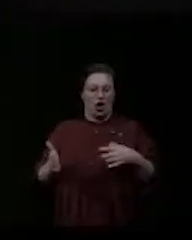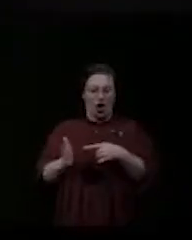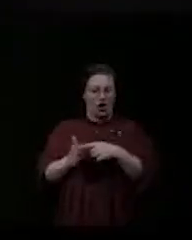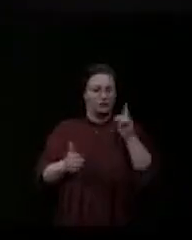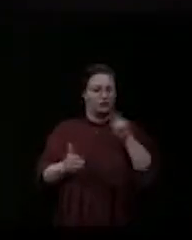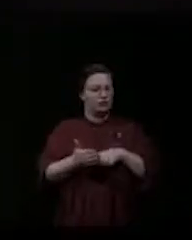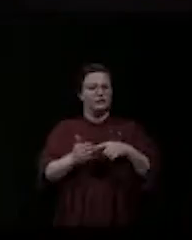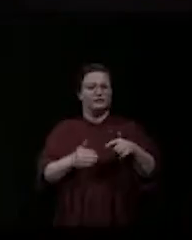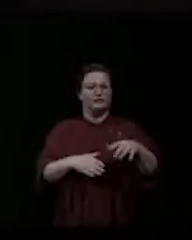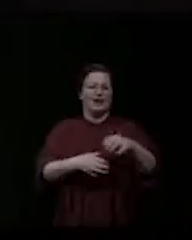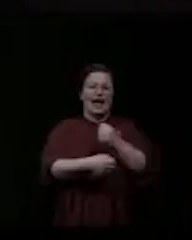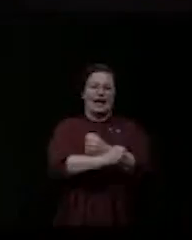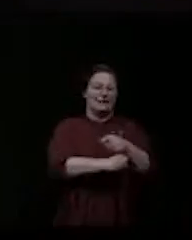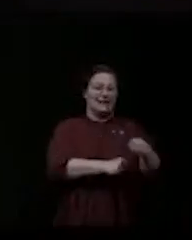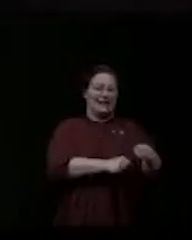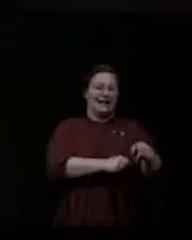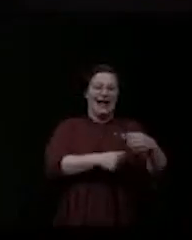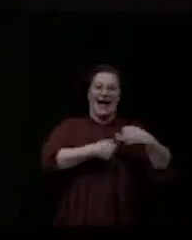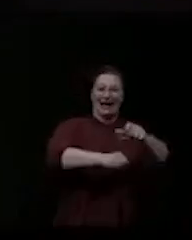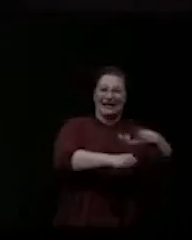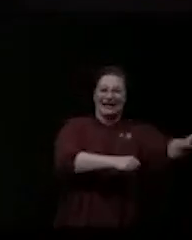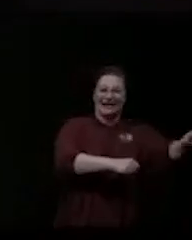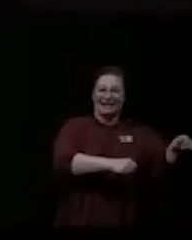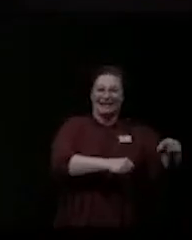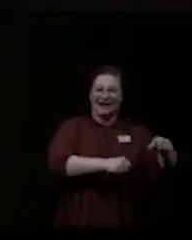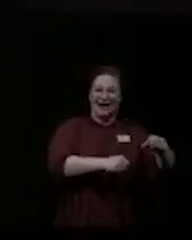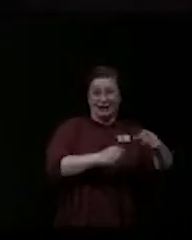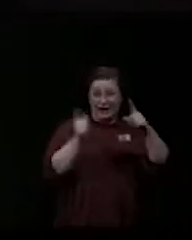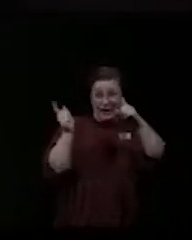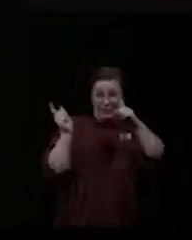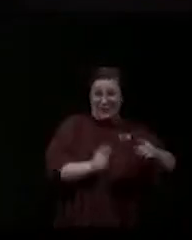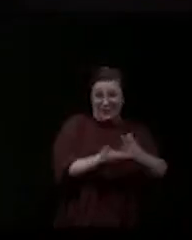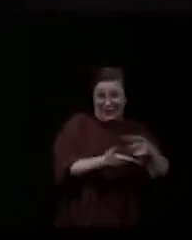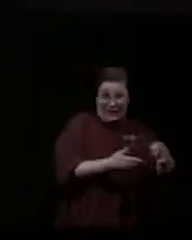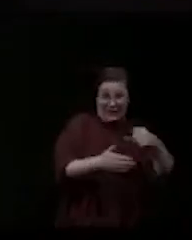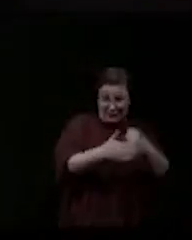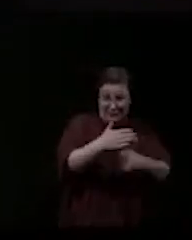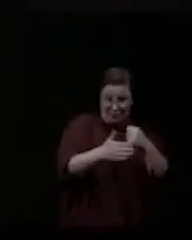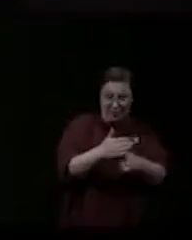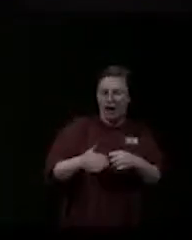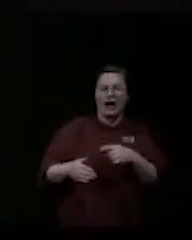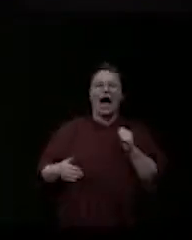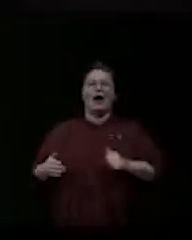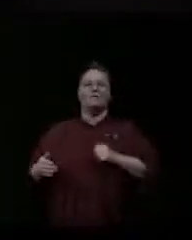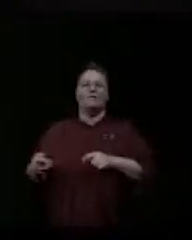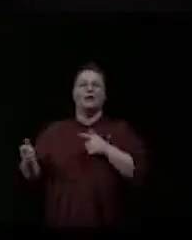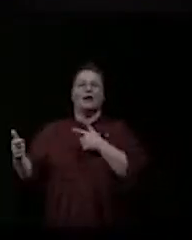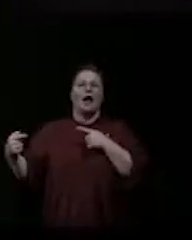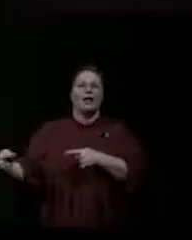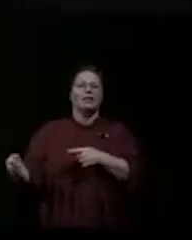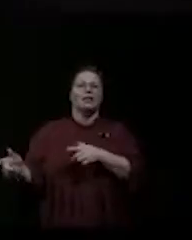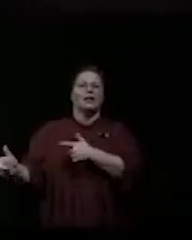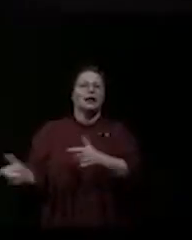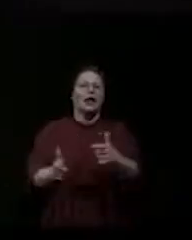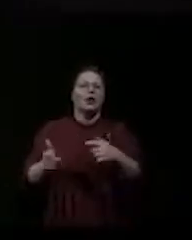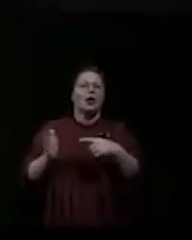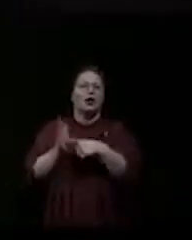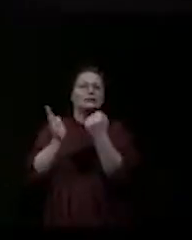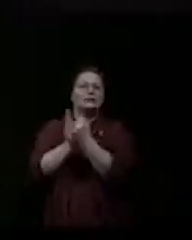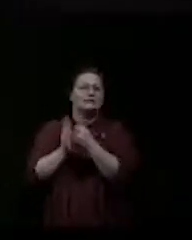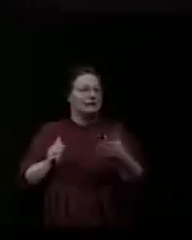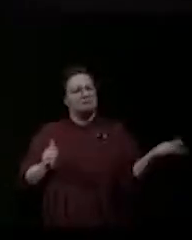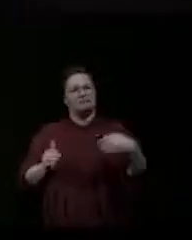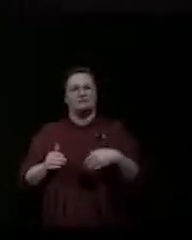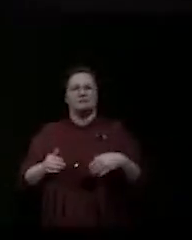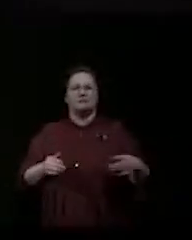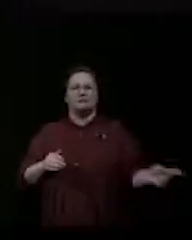arrest those active in the defense of human rights. There is an ever-growing tendency for governments